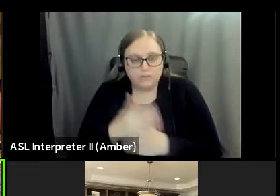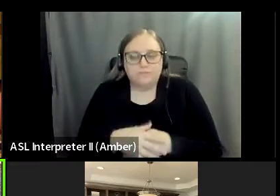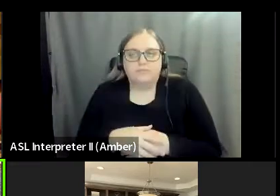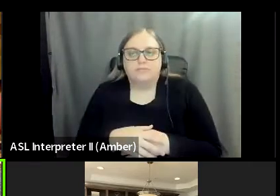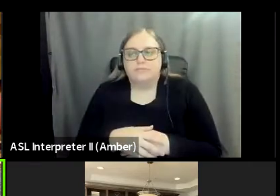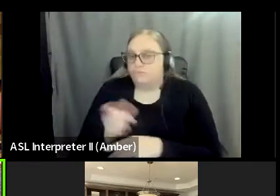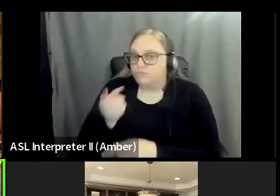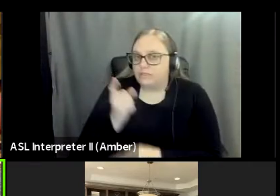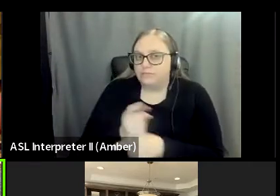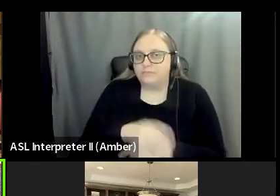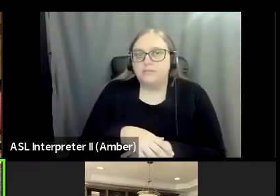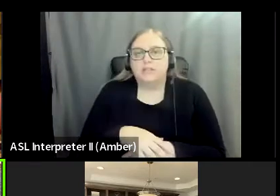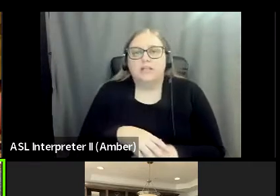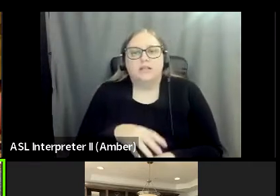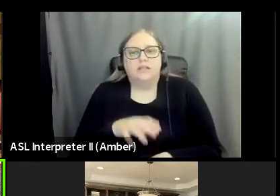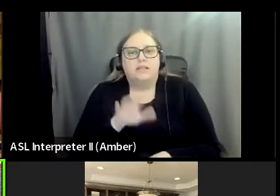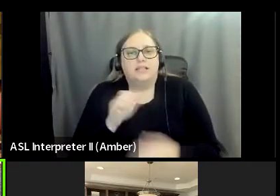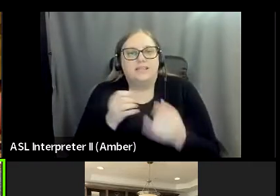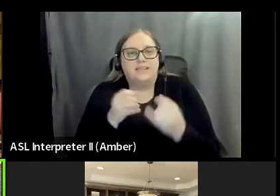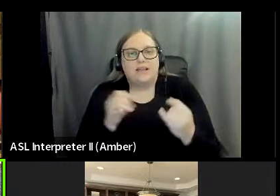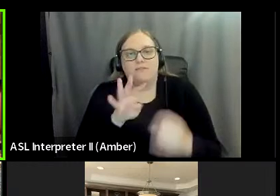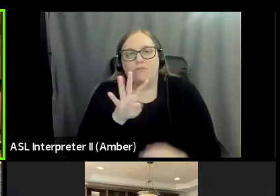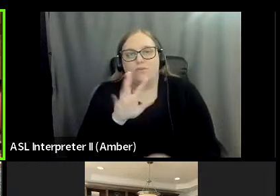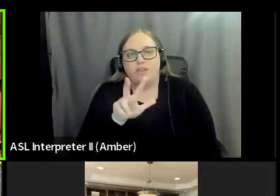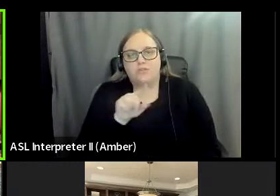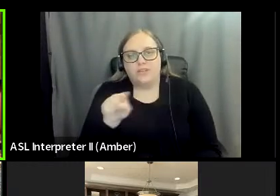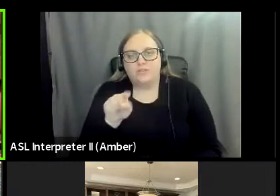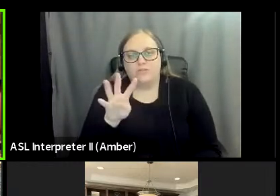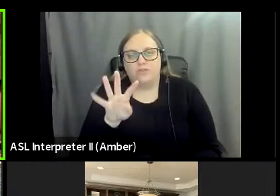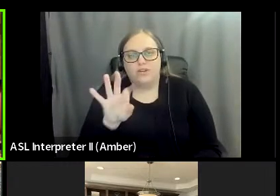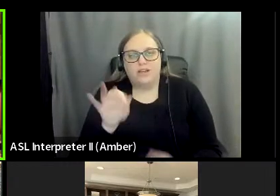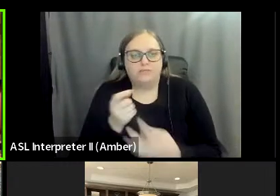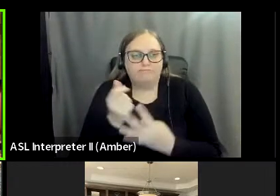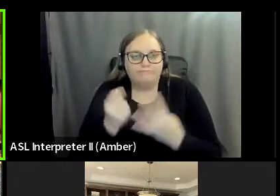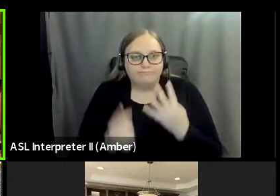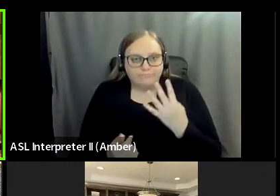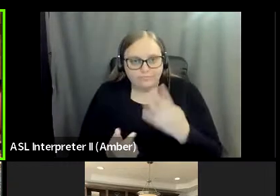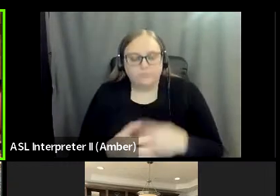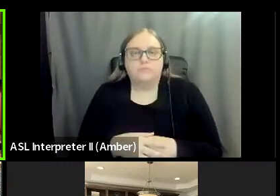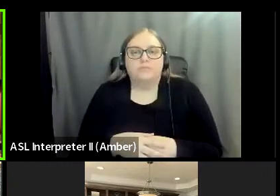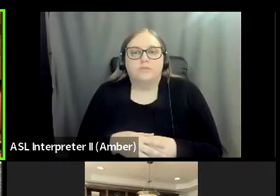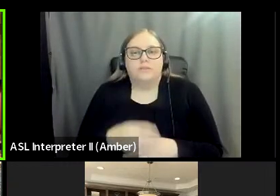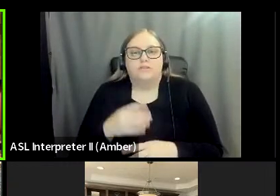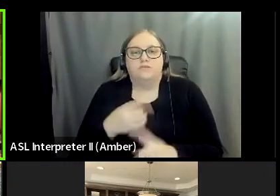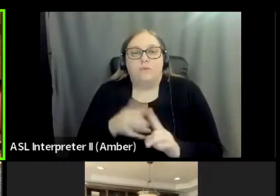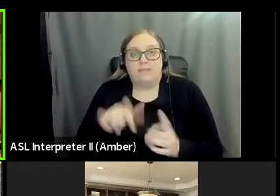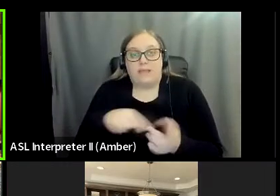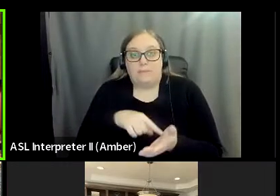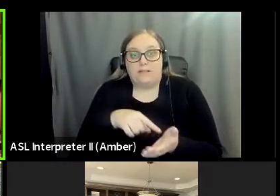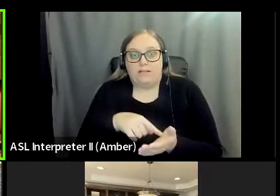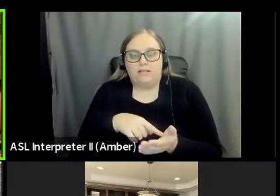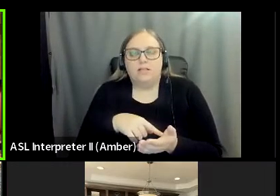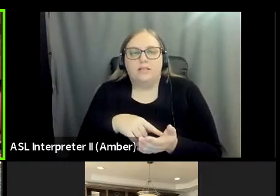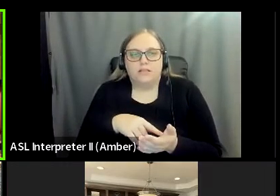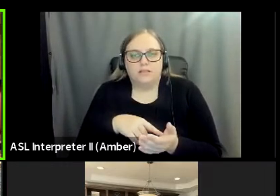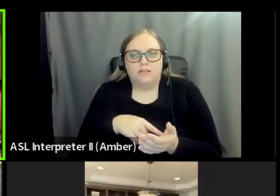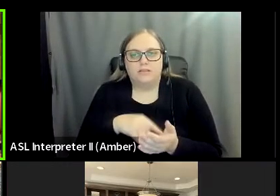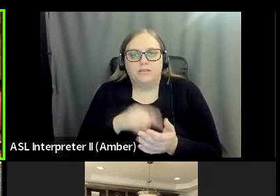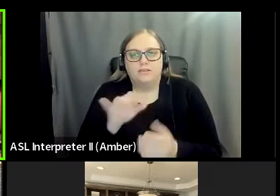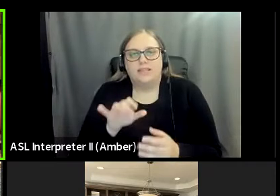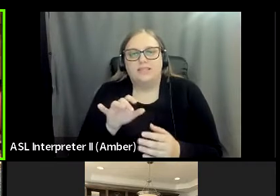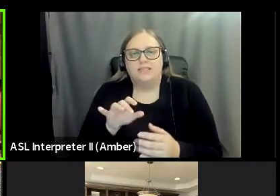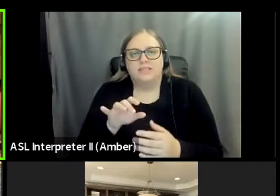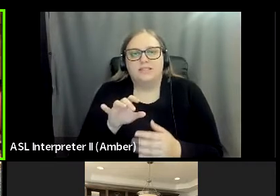Right. It strikes lines 43 through 49 of the bill. That's the